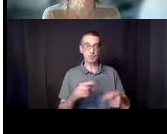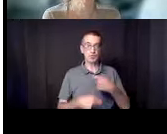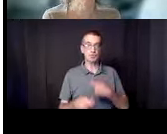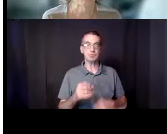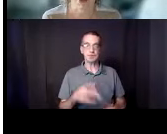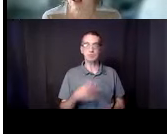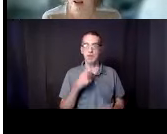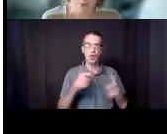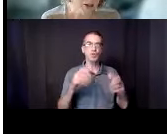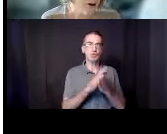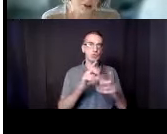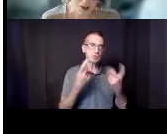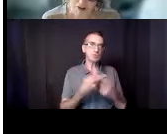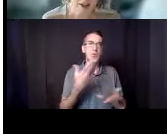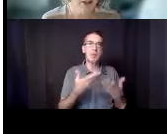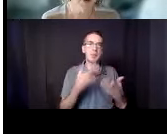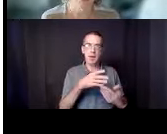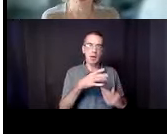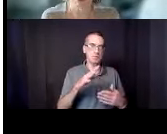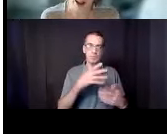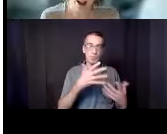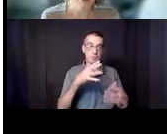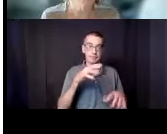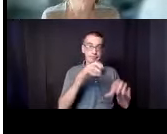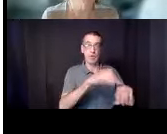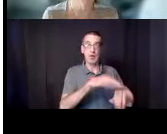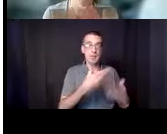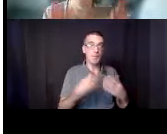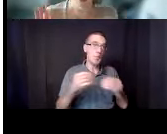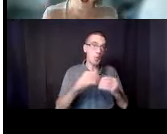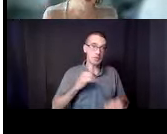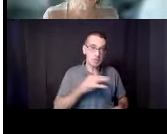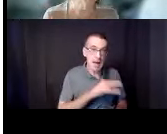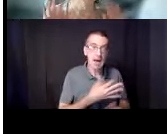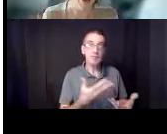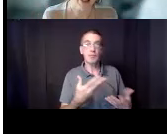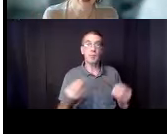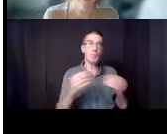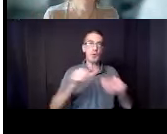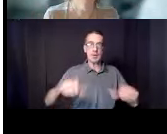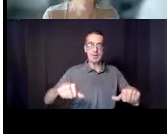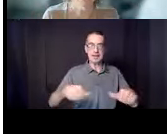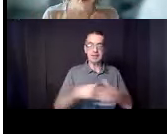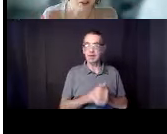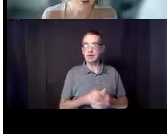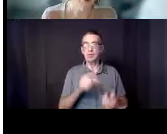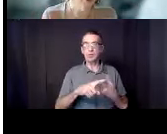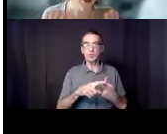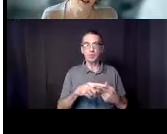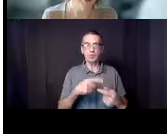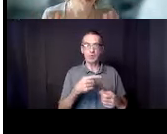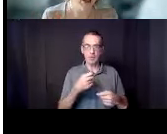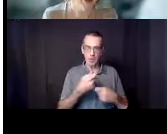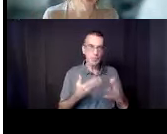districts may be all over this. They've got more staff. They have just more capacity to think